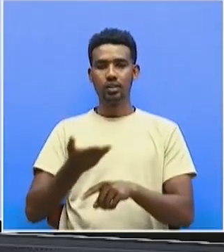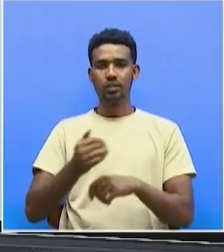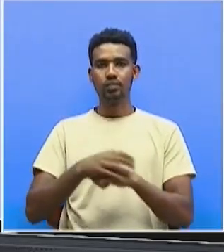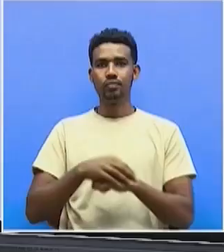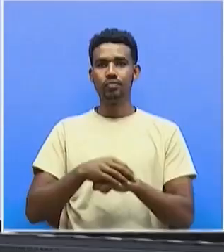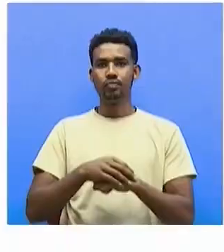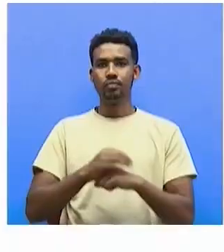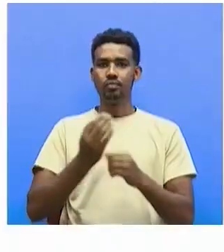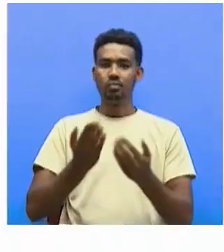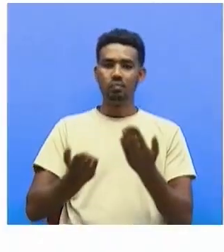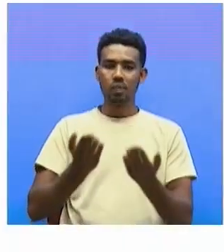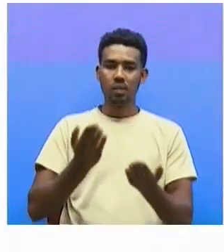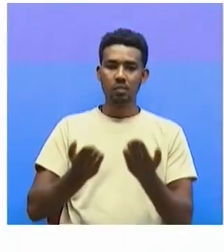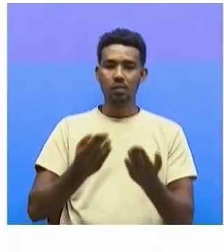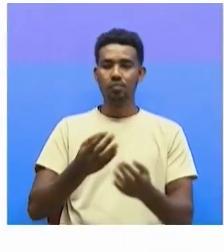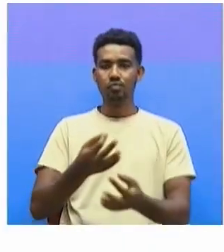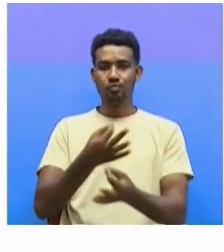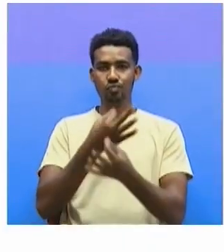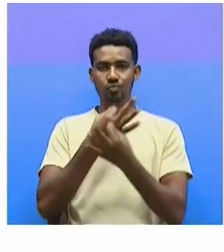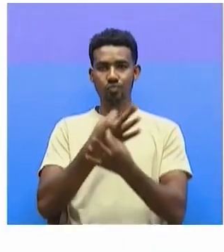maybe. Food.